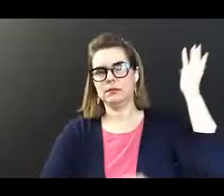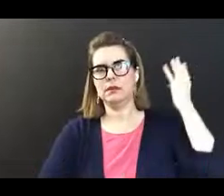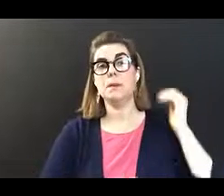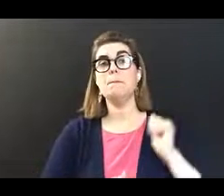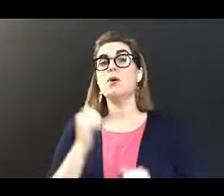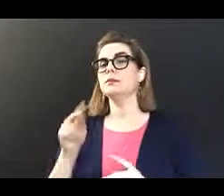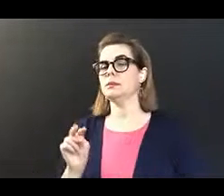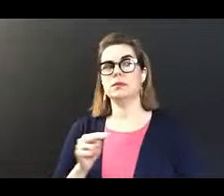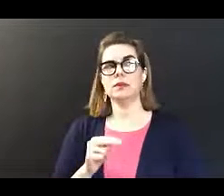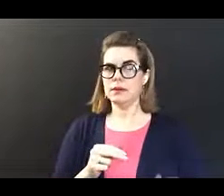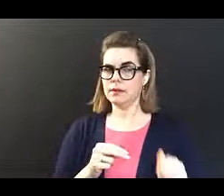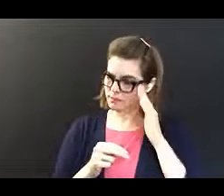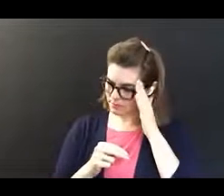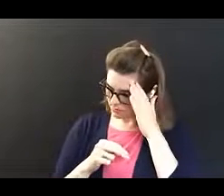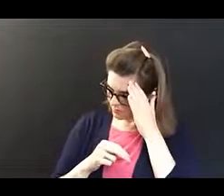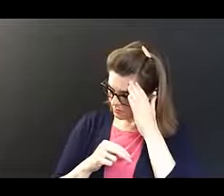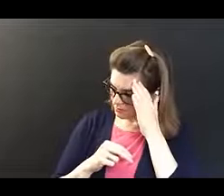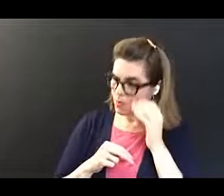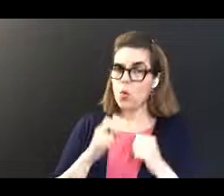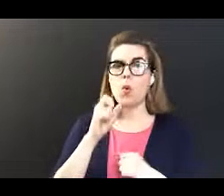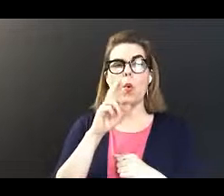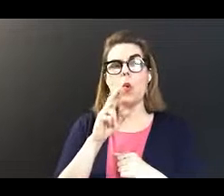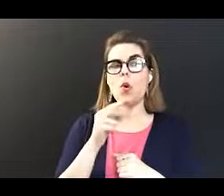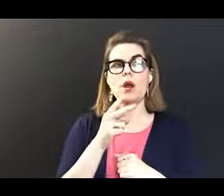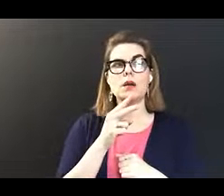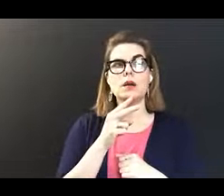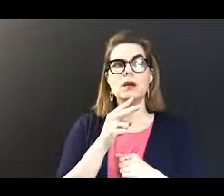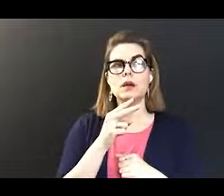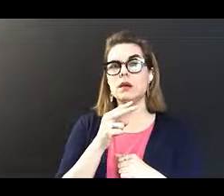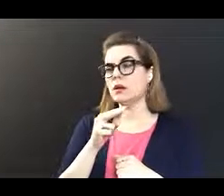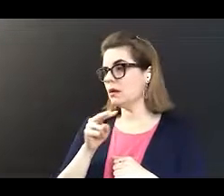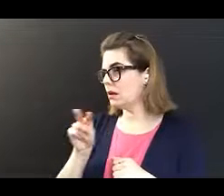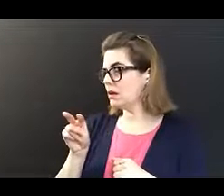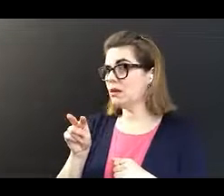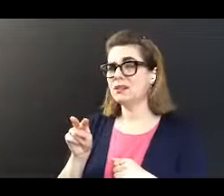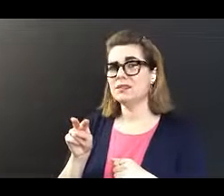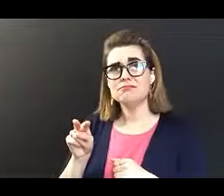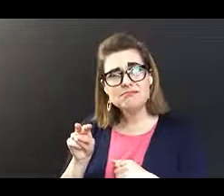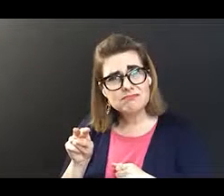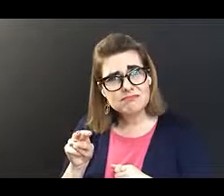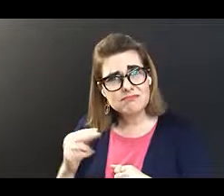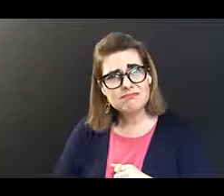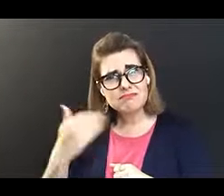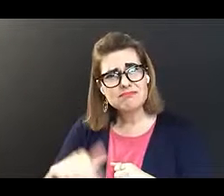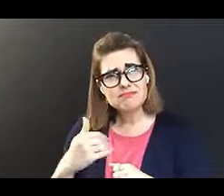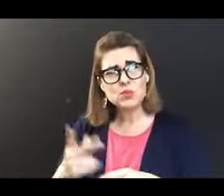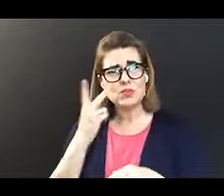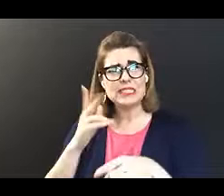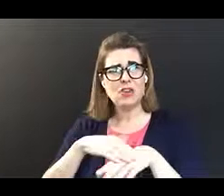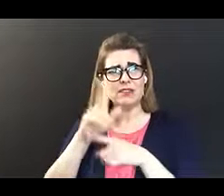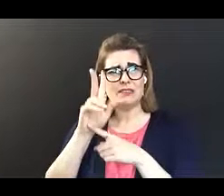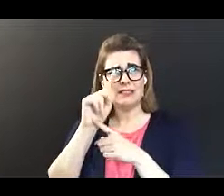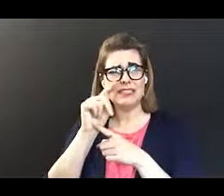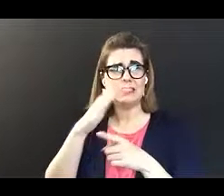do nothing. You've seen videos, on TV. They have entire TV shows devoted to what people would do when